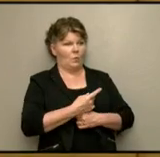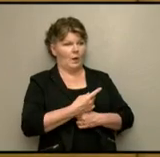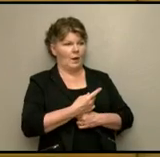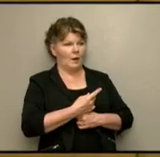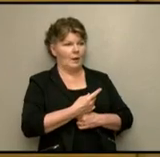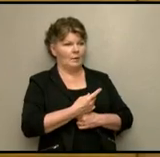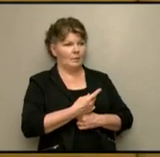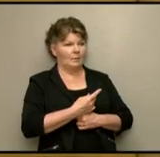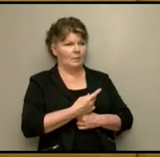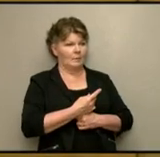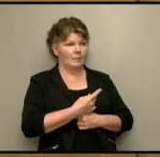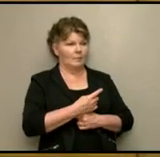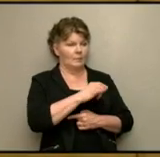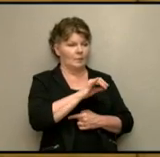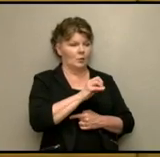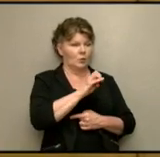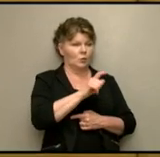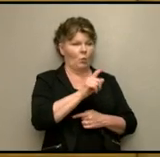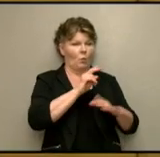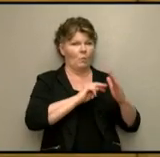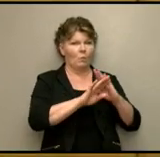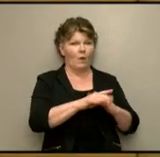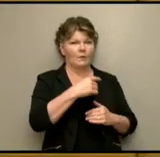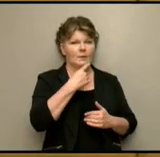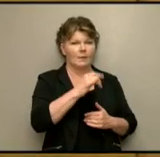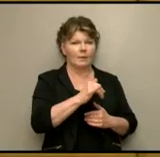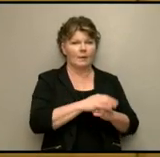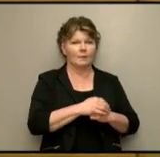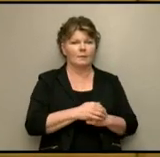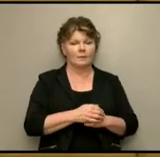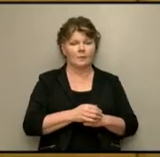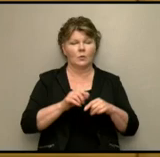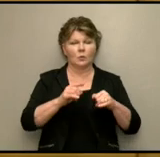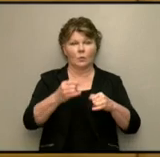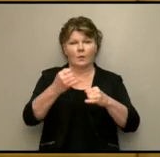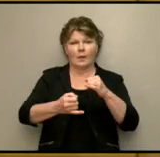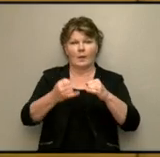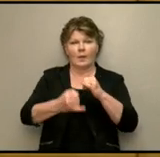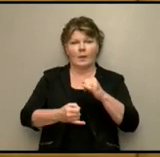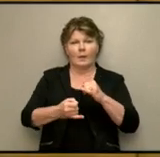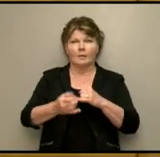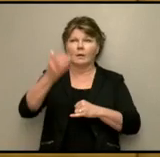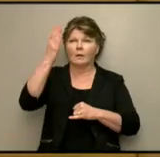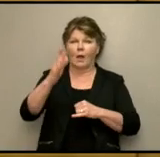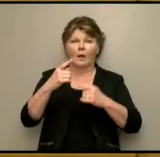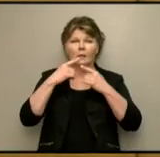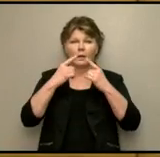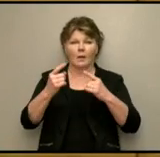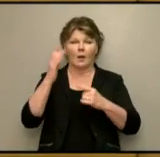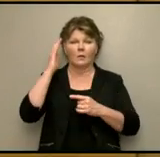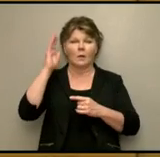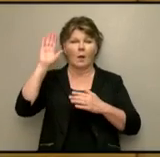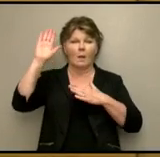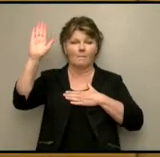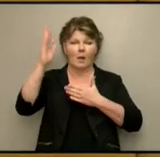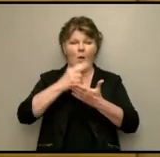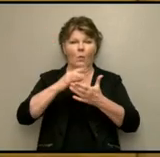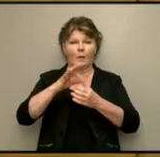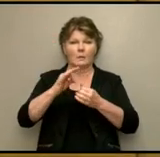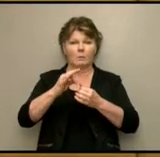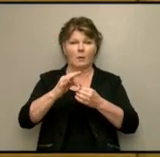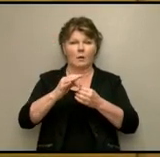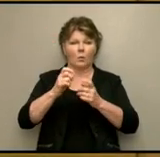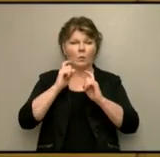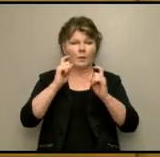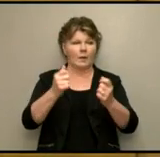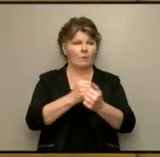was uttered through the prophet Joel. And in the last days it shall be, God declares, that I will pour out my spirit on all